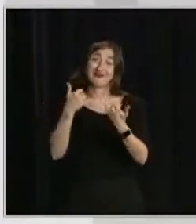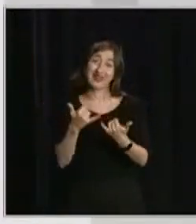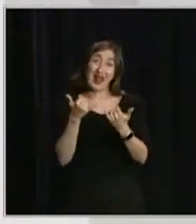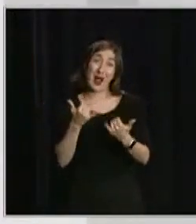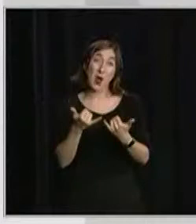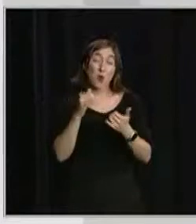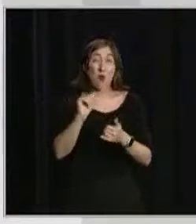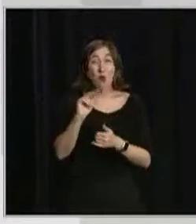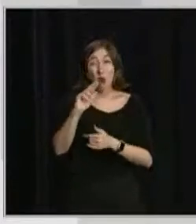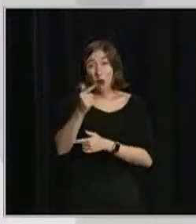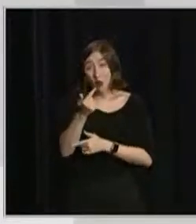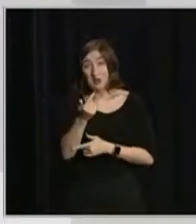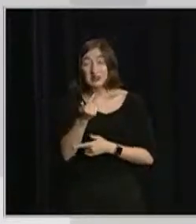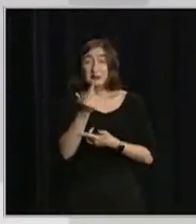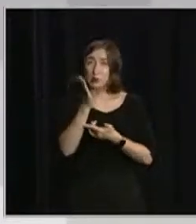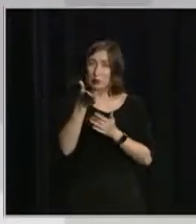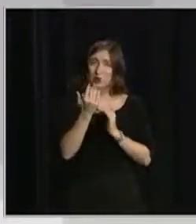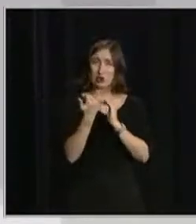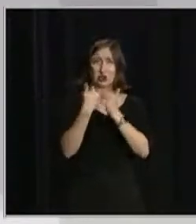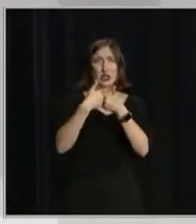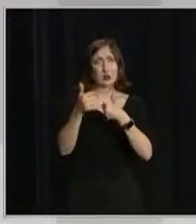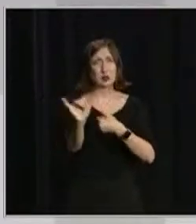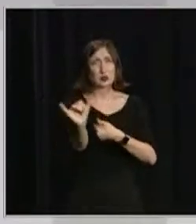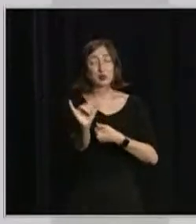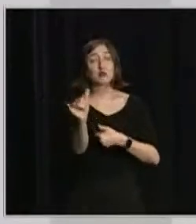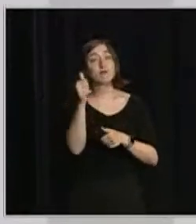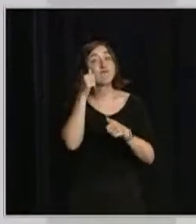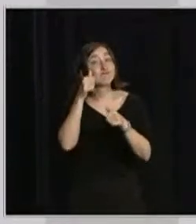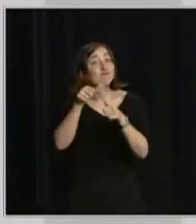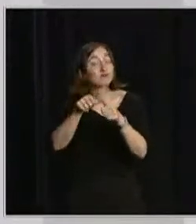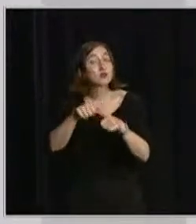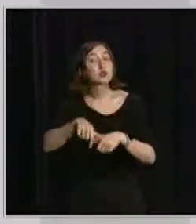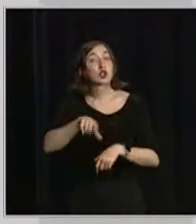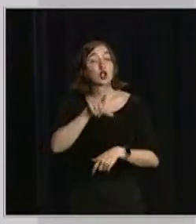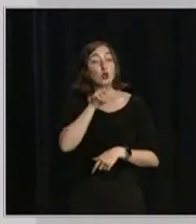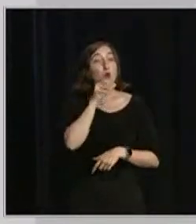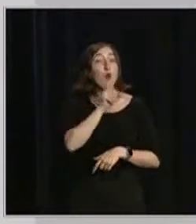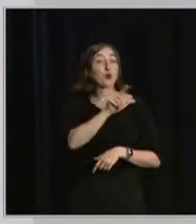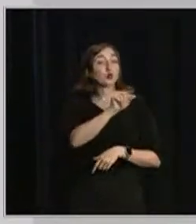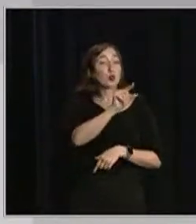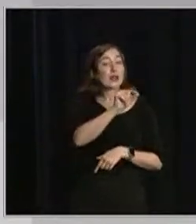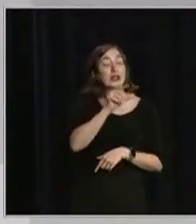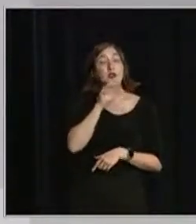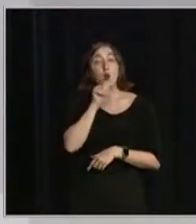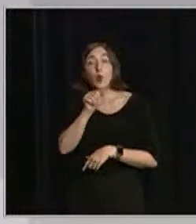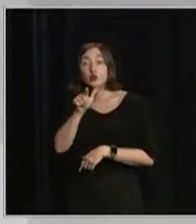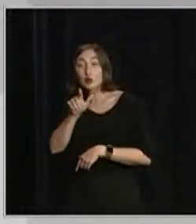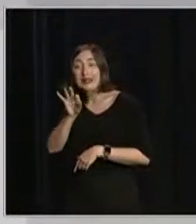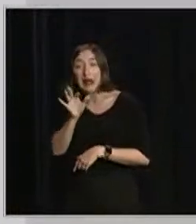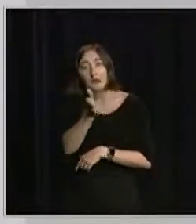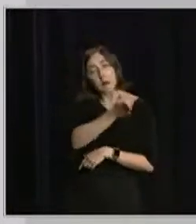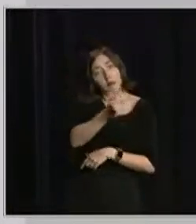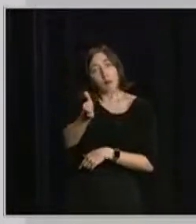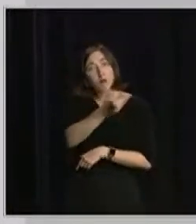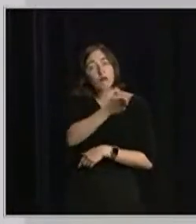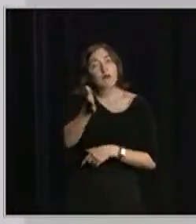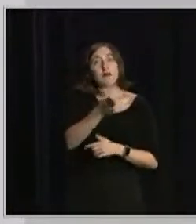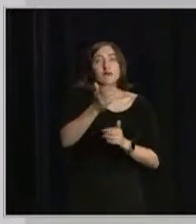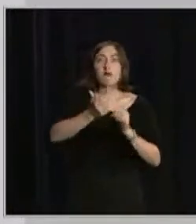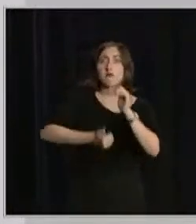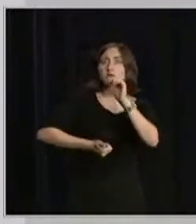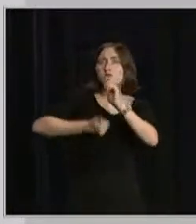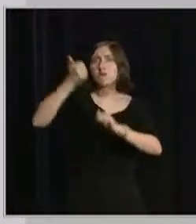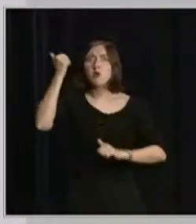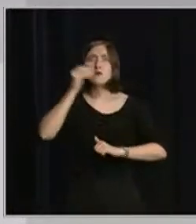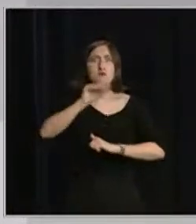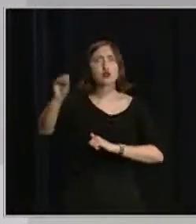well. This is something worth noting. 20 to 29-year-olds made up the largest proportion of COVID-19 cases,